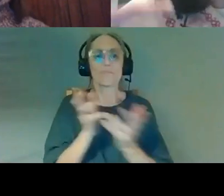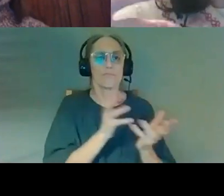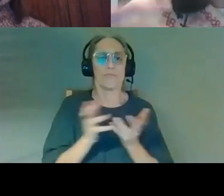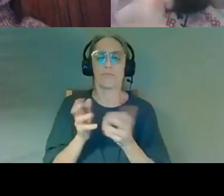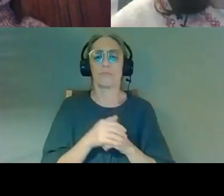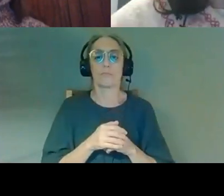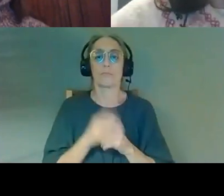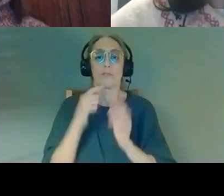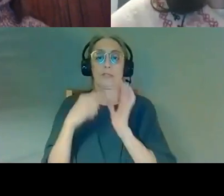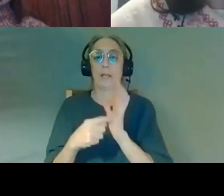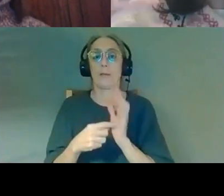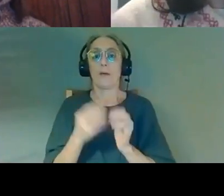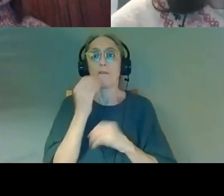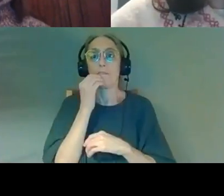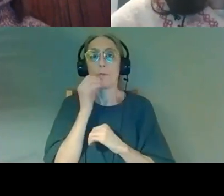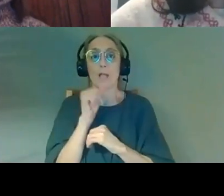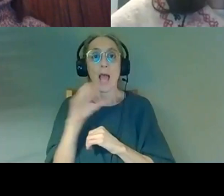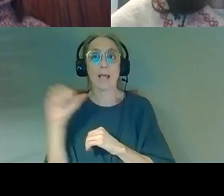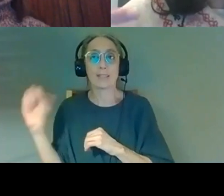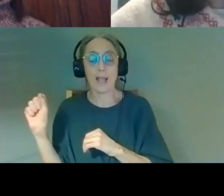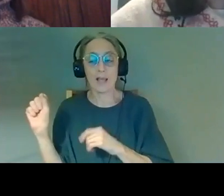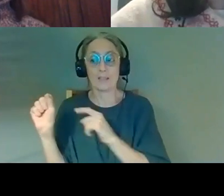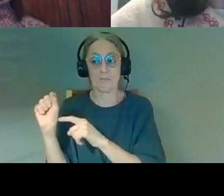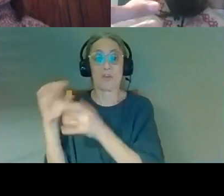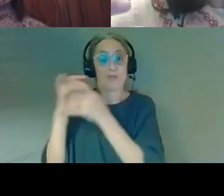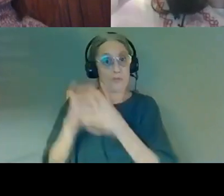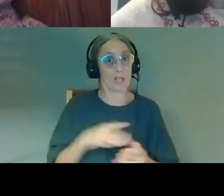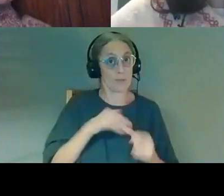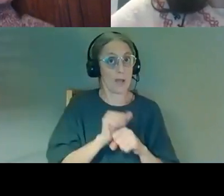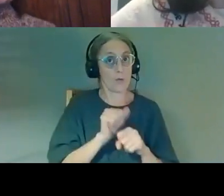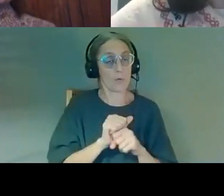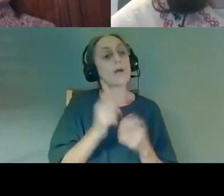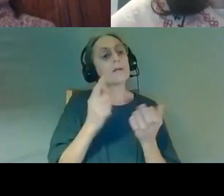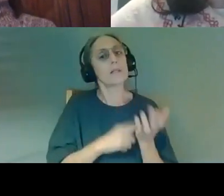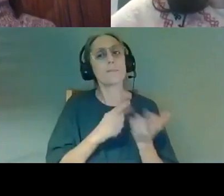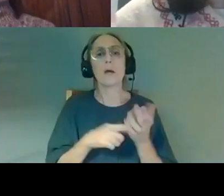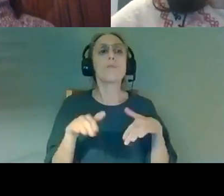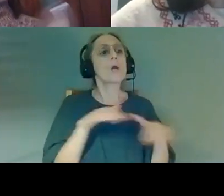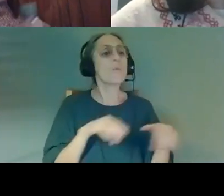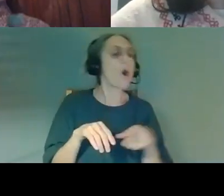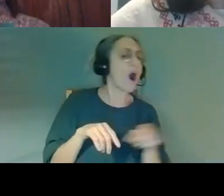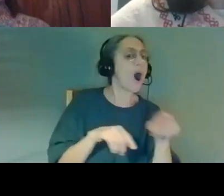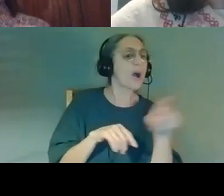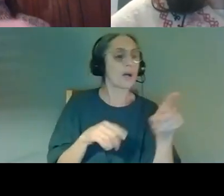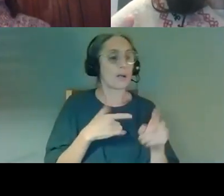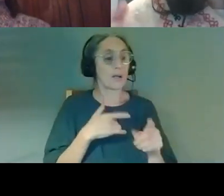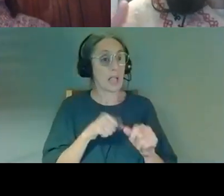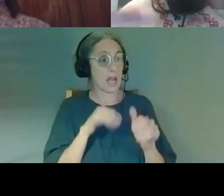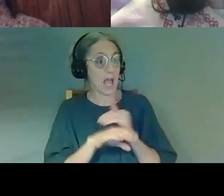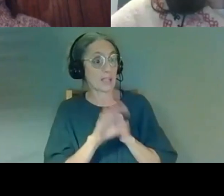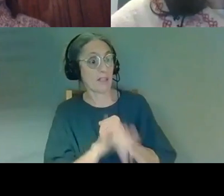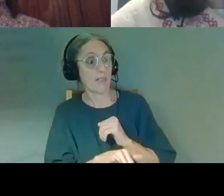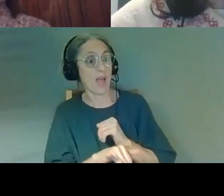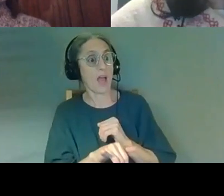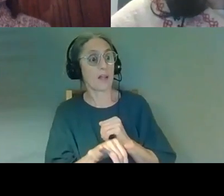when I do walkability assessments with people, we talk about places that they need to visit or places that they need to go or